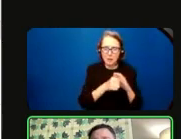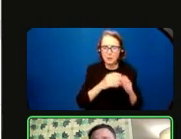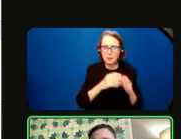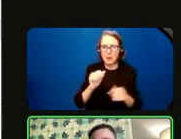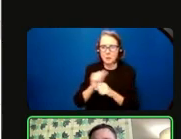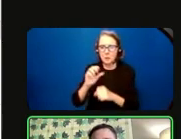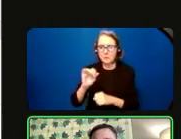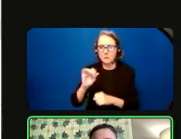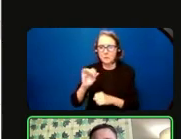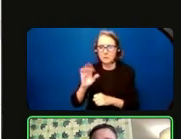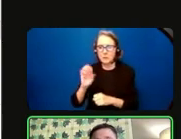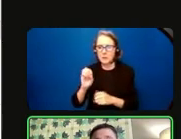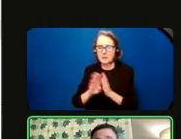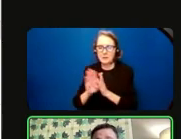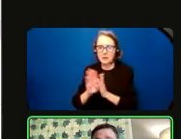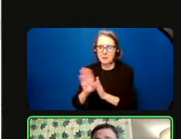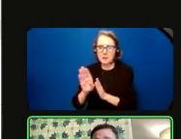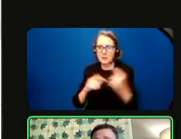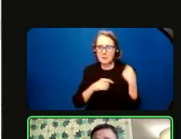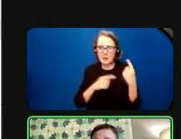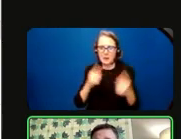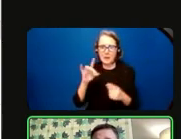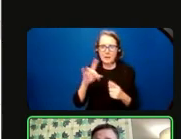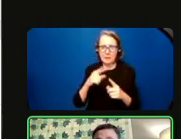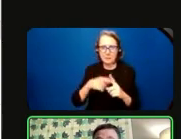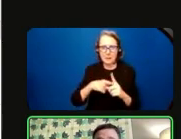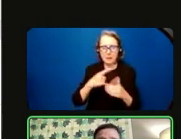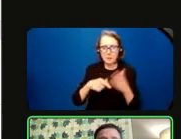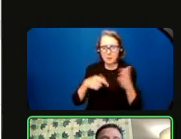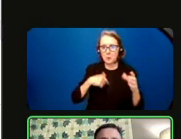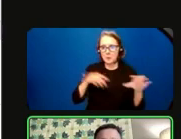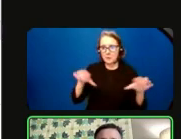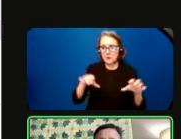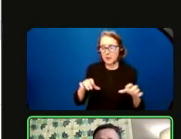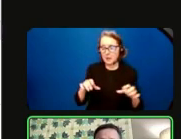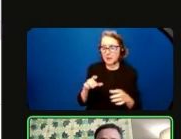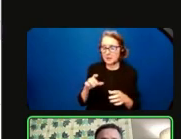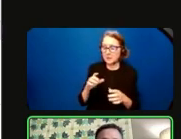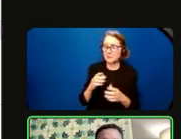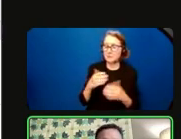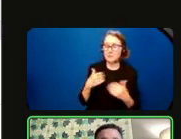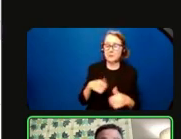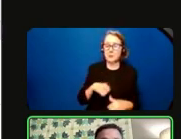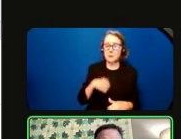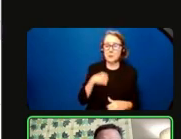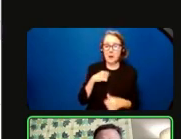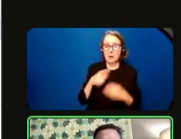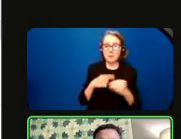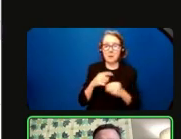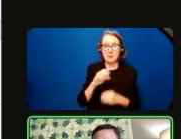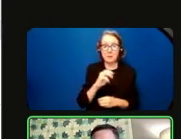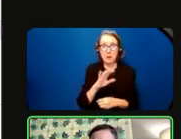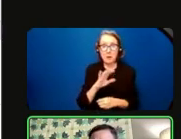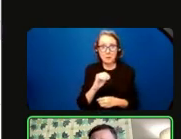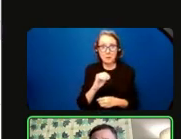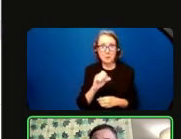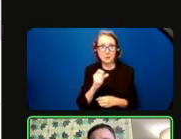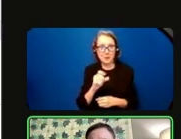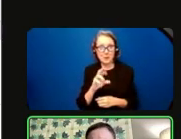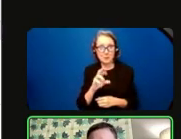the last 18 months around micro sheltering is something we're all proud of, and that is to provide